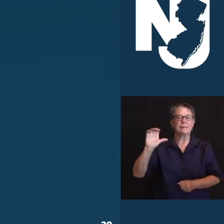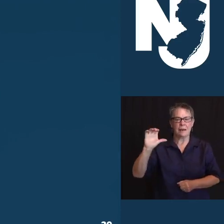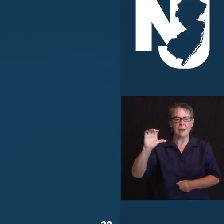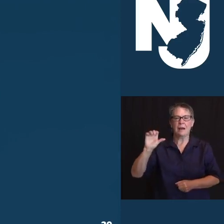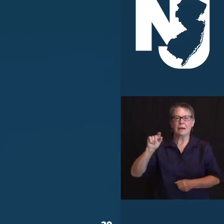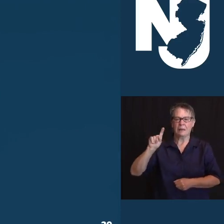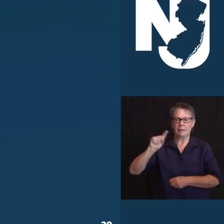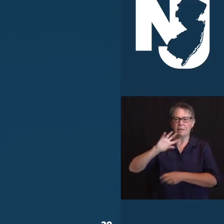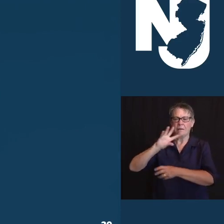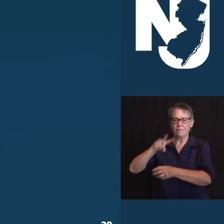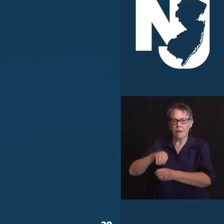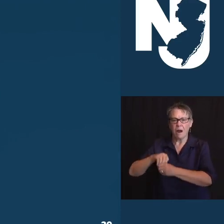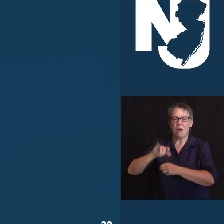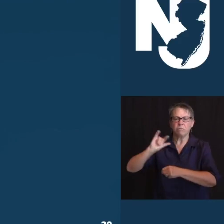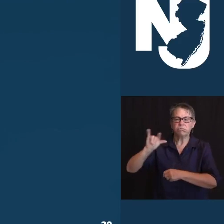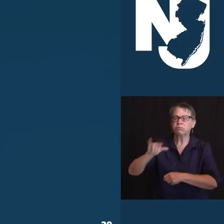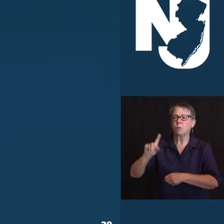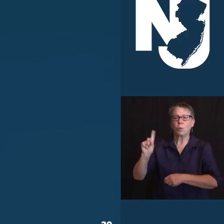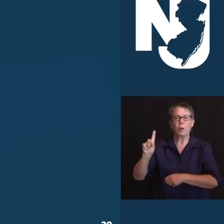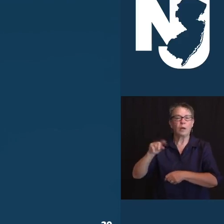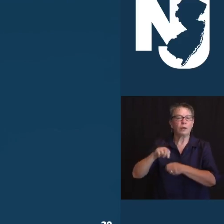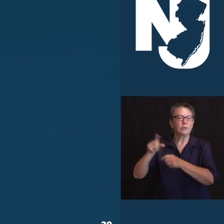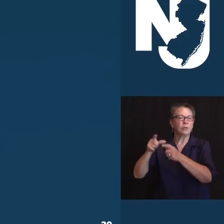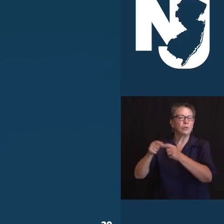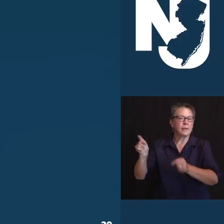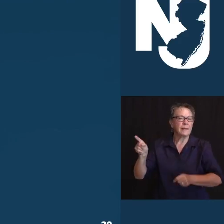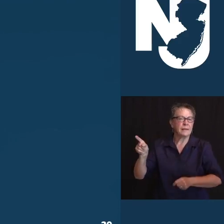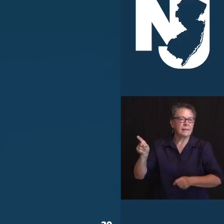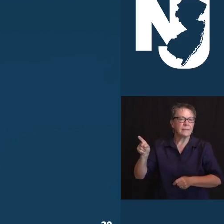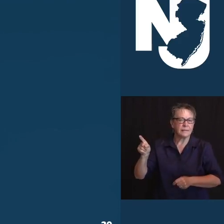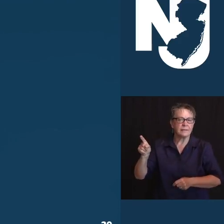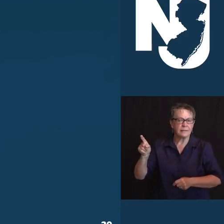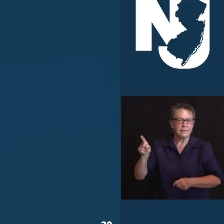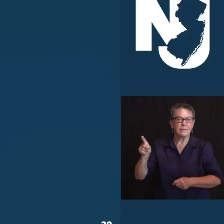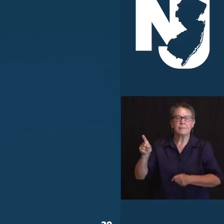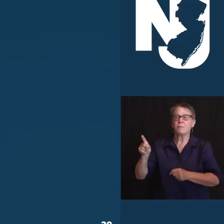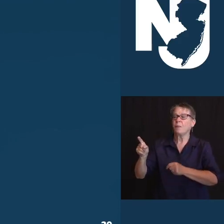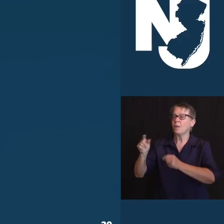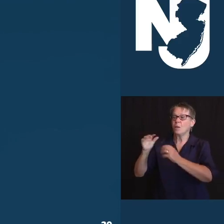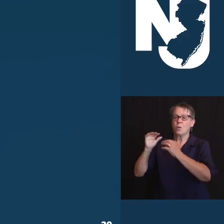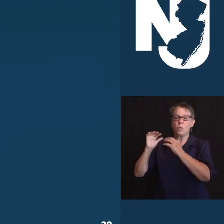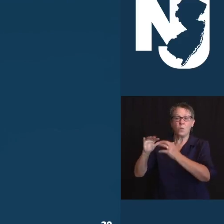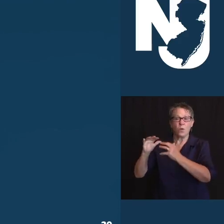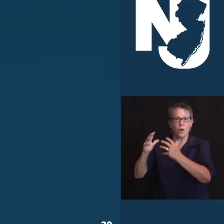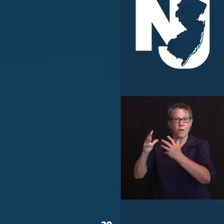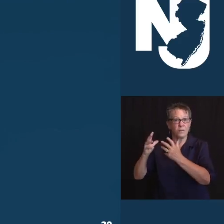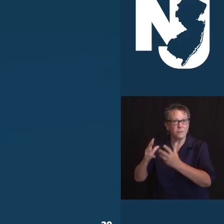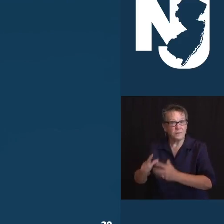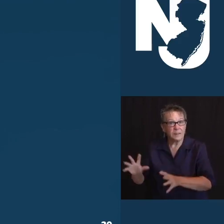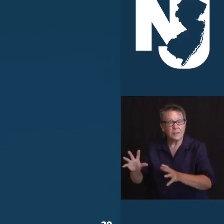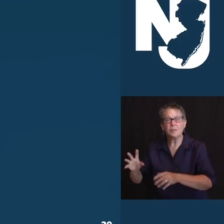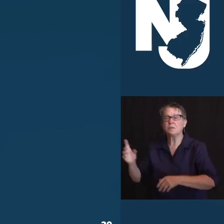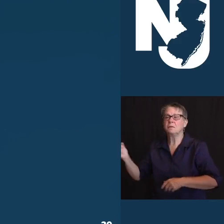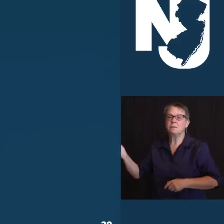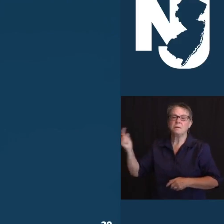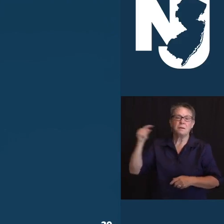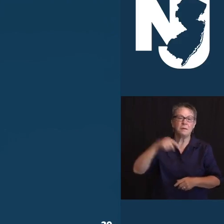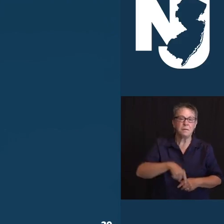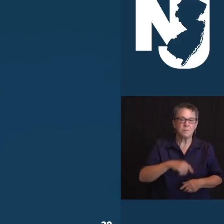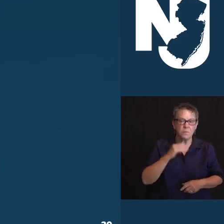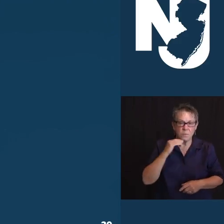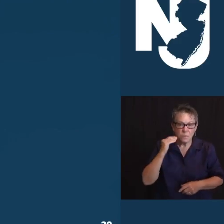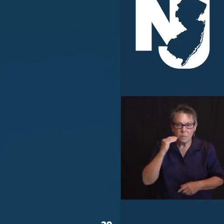in entertainment after a chance encounter, you can't make this up, with Billie Holiday, who complimented him on his singing